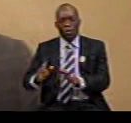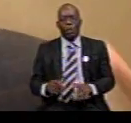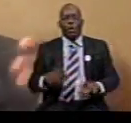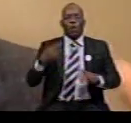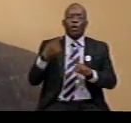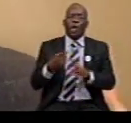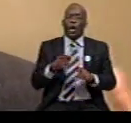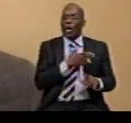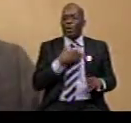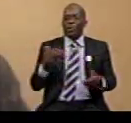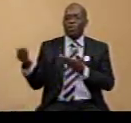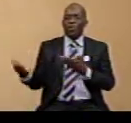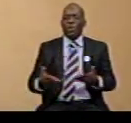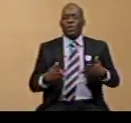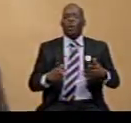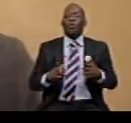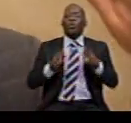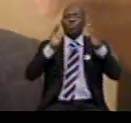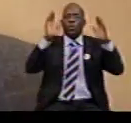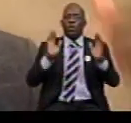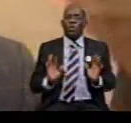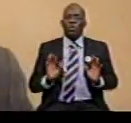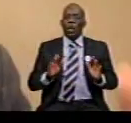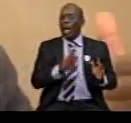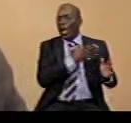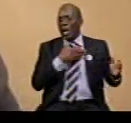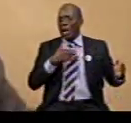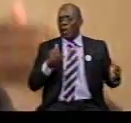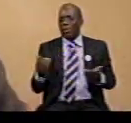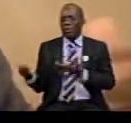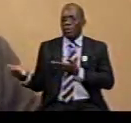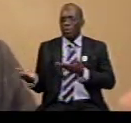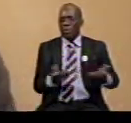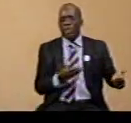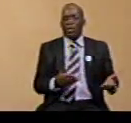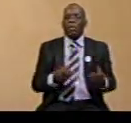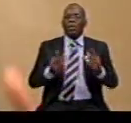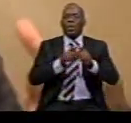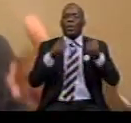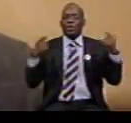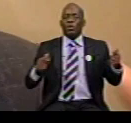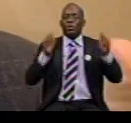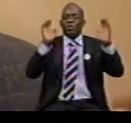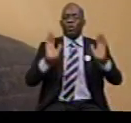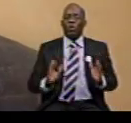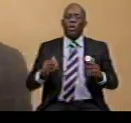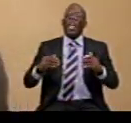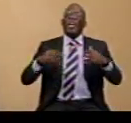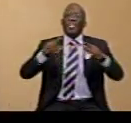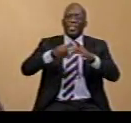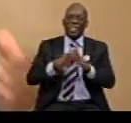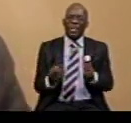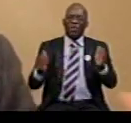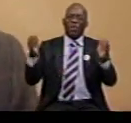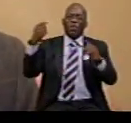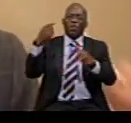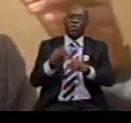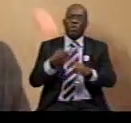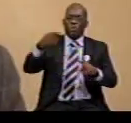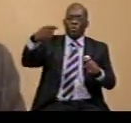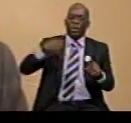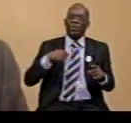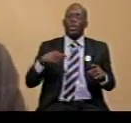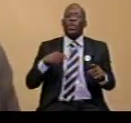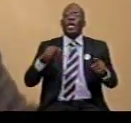miracles. Avalanche of miracles. Father, start from me. Avalanche from me as your servant minister. Avalanche in